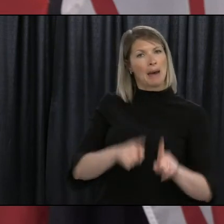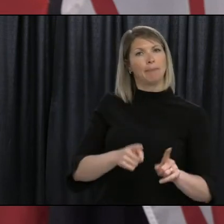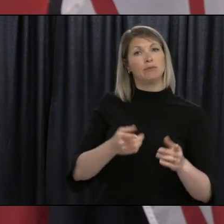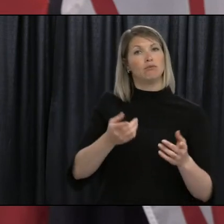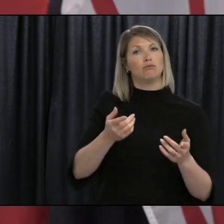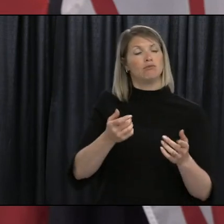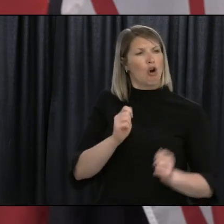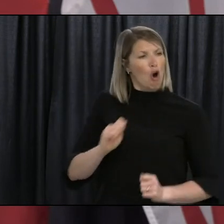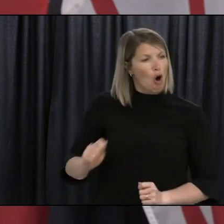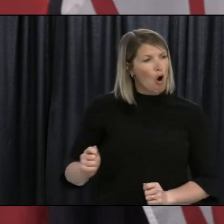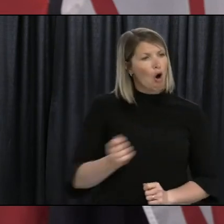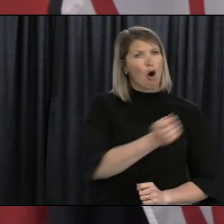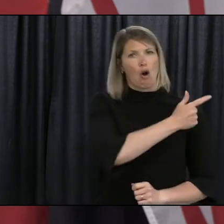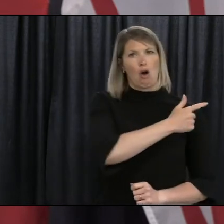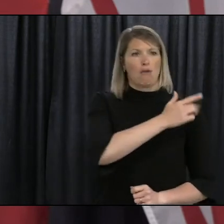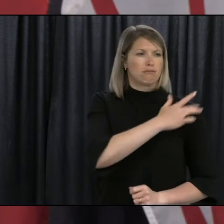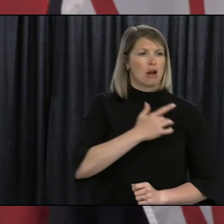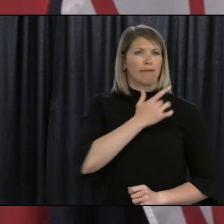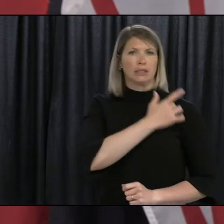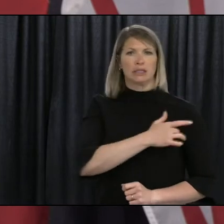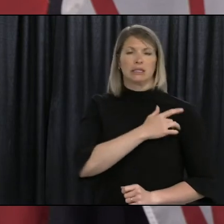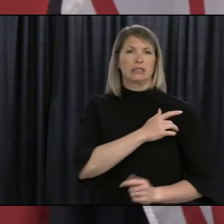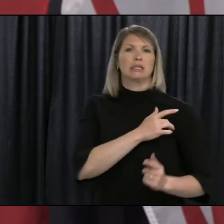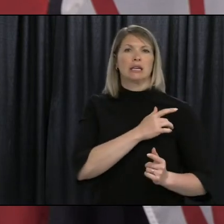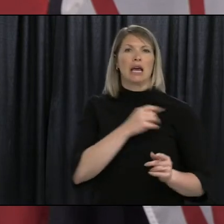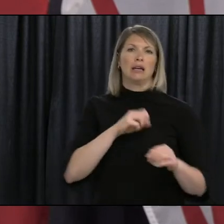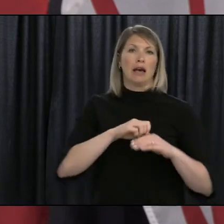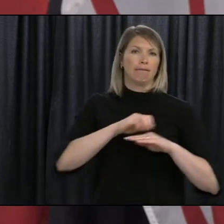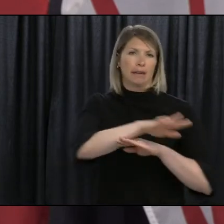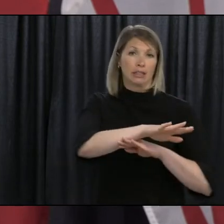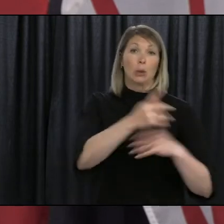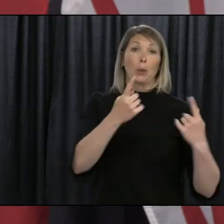March. Nobody was prepared for it, but I think